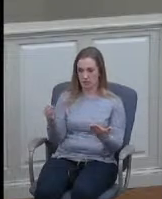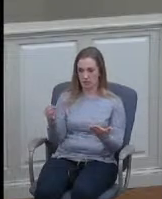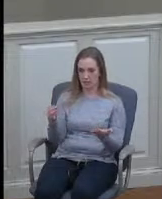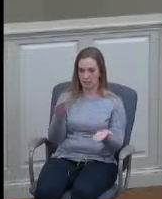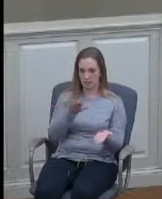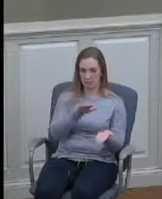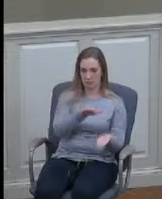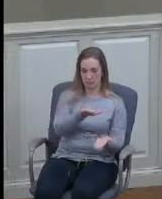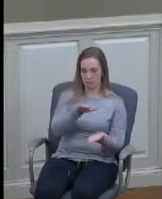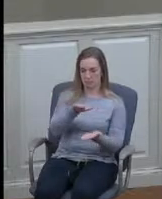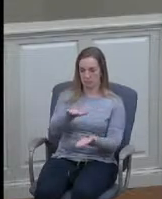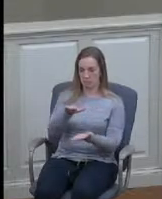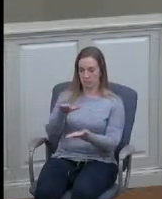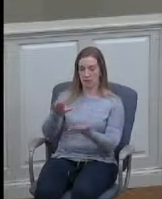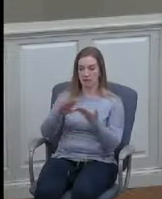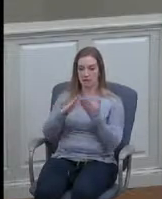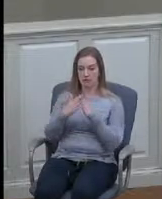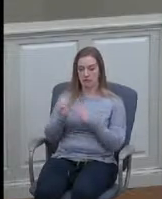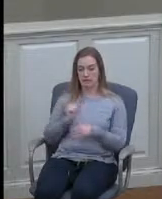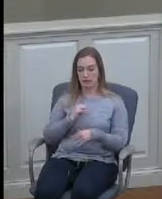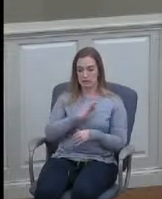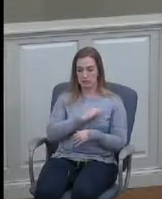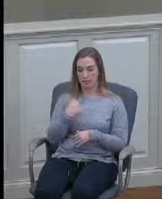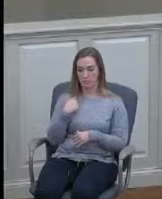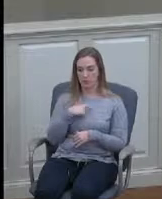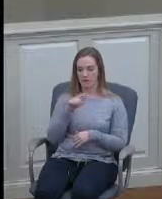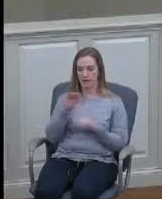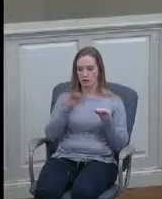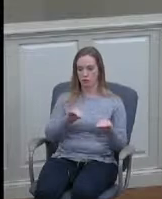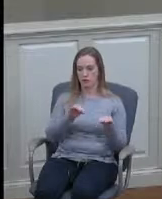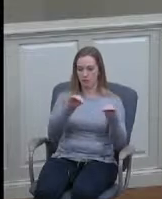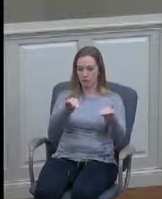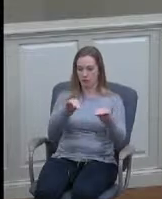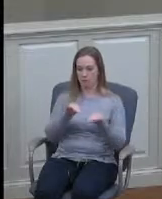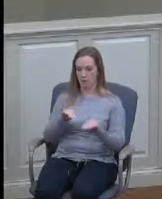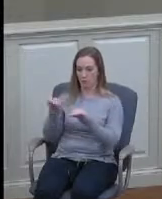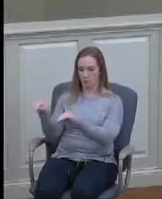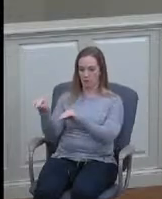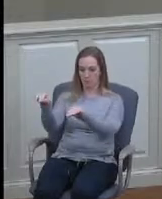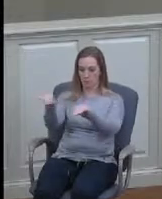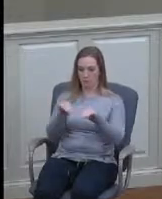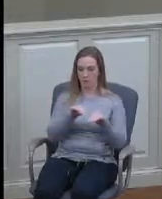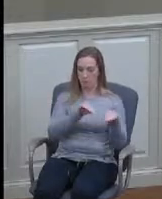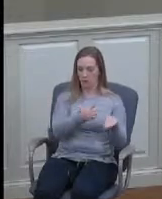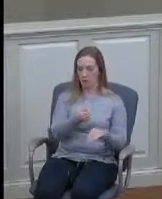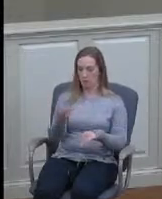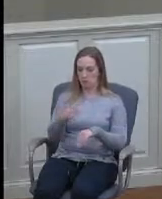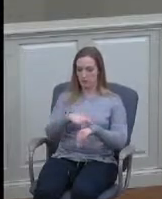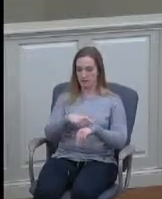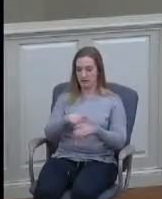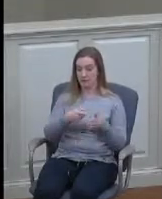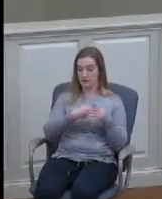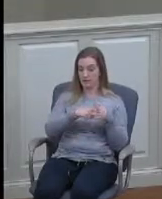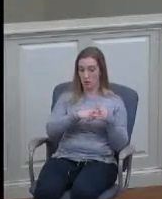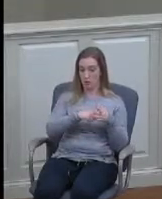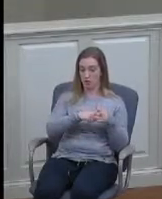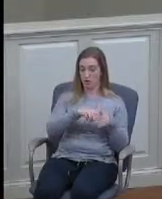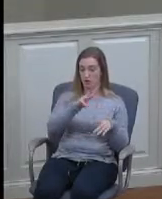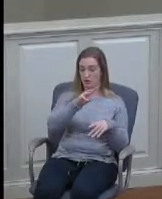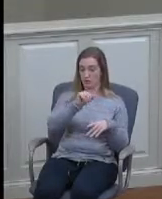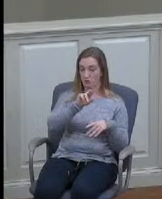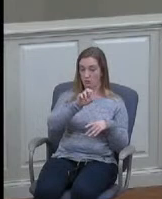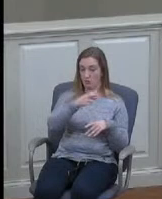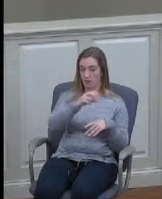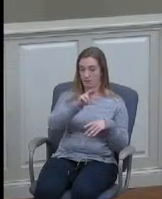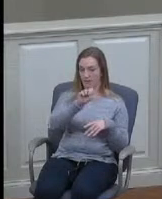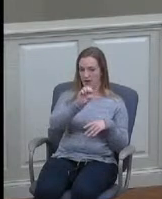pallets. The city staff has had to move those now multiple times. They originated in the warehouse that is now no longer